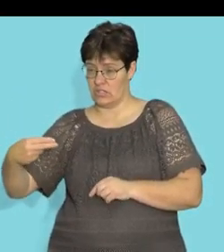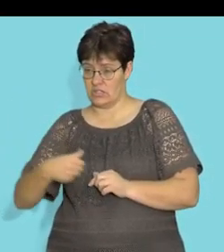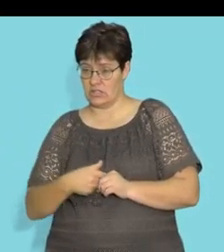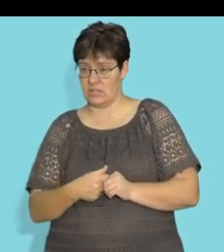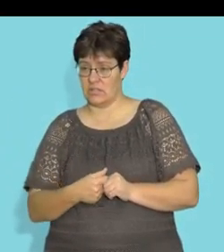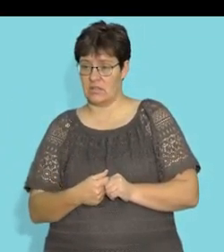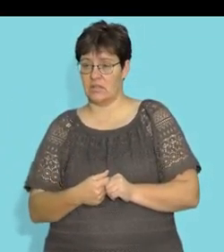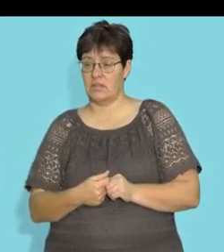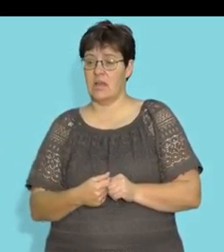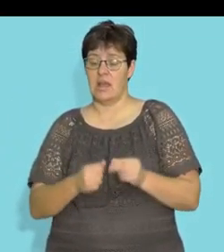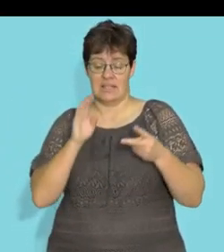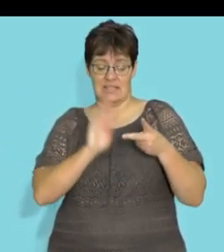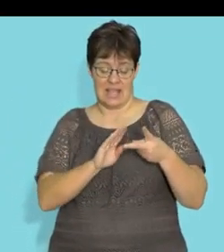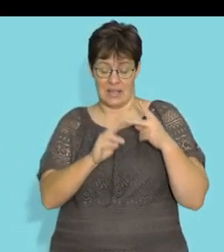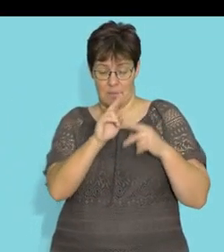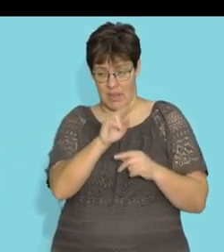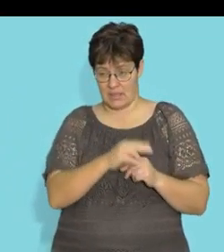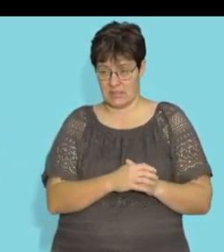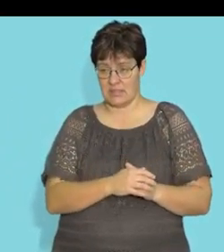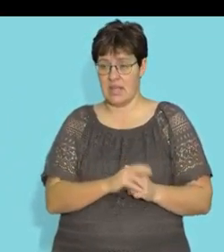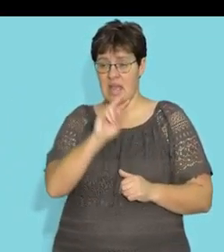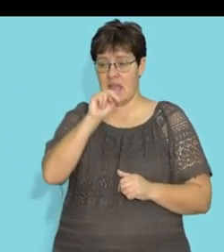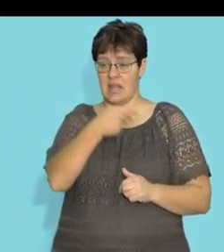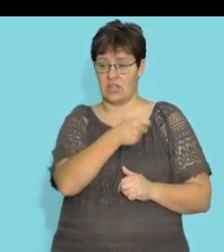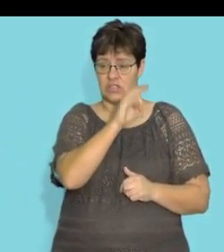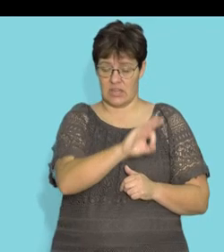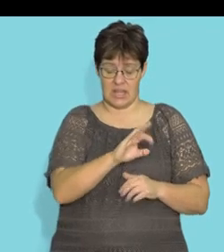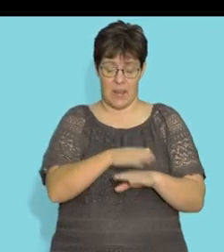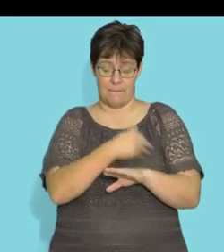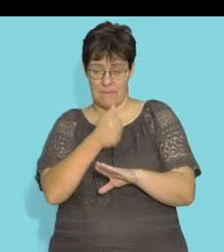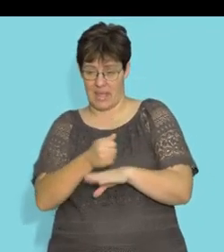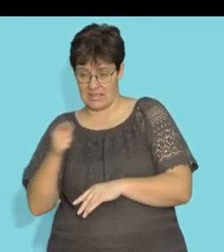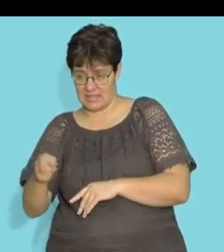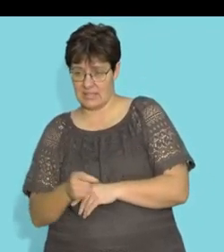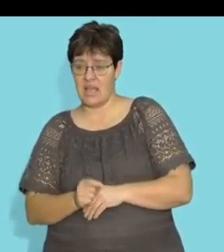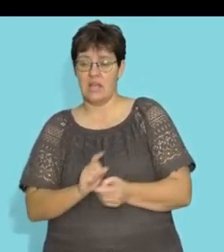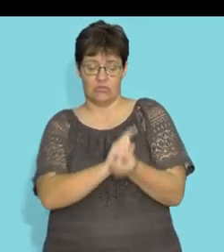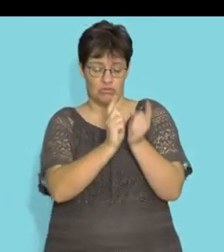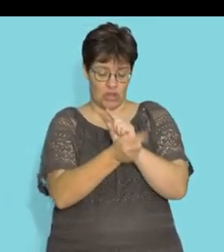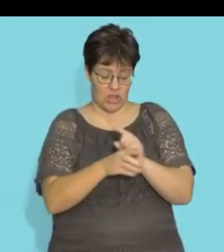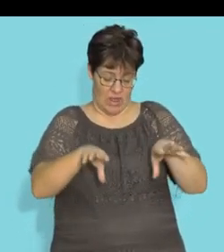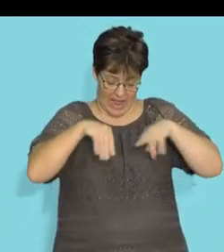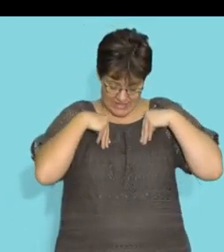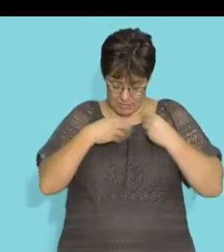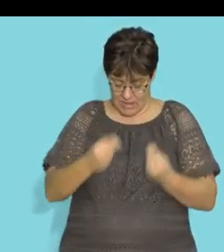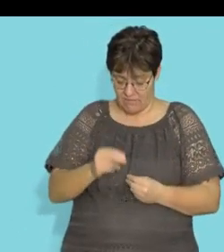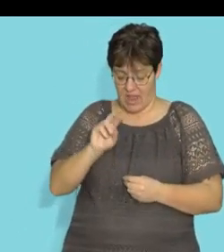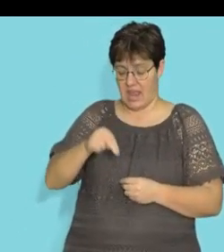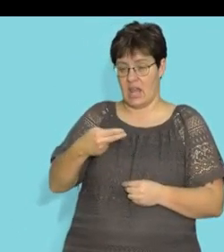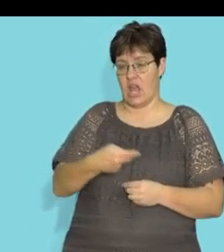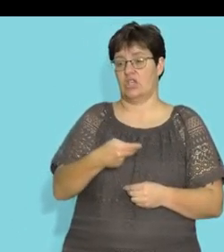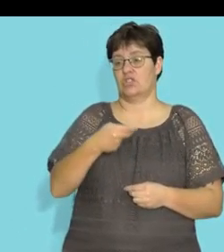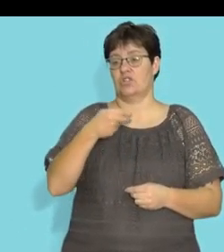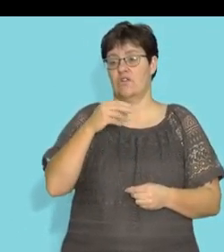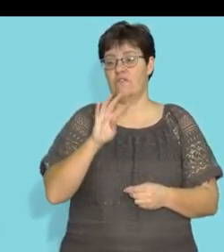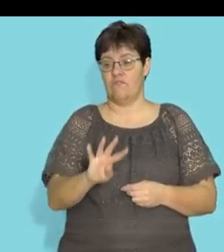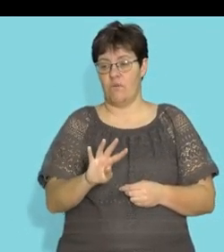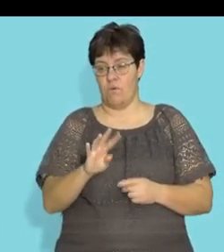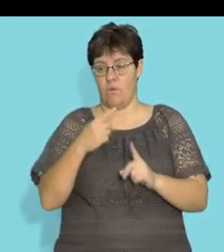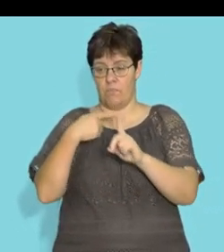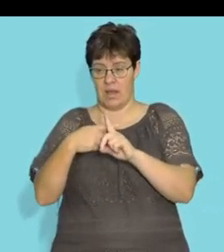now become the conjugate acid of the base. So our first